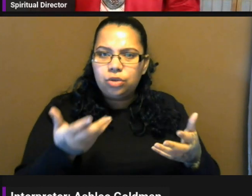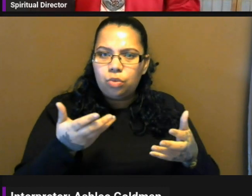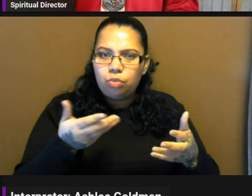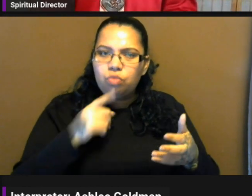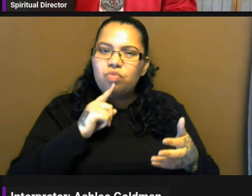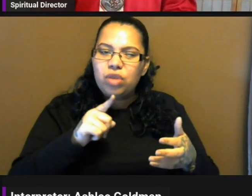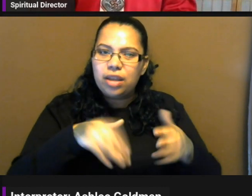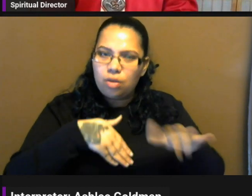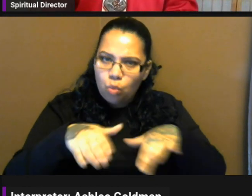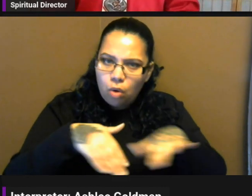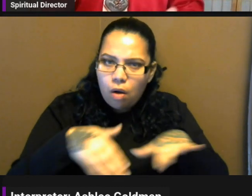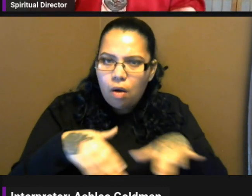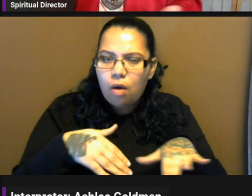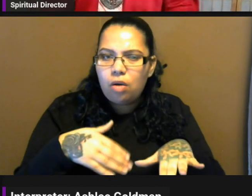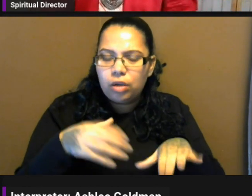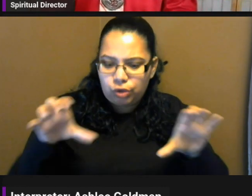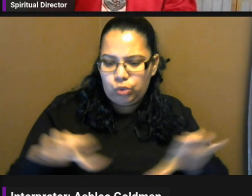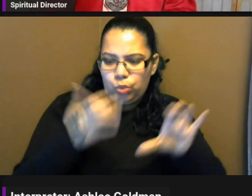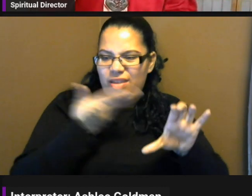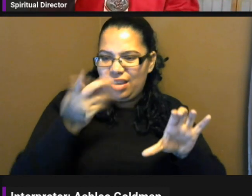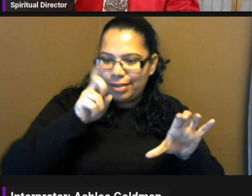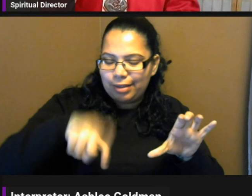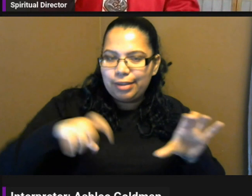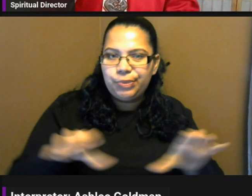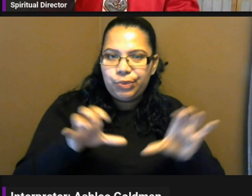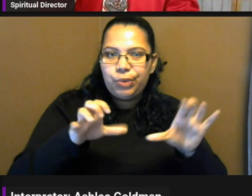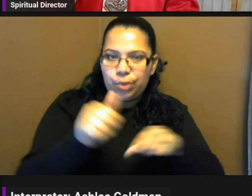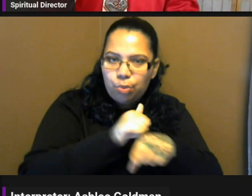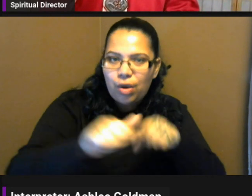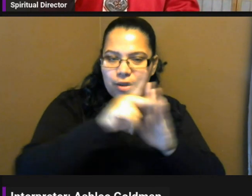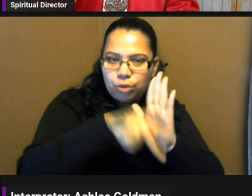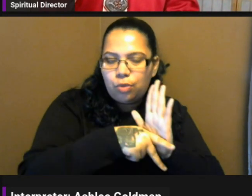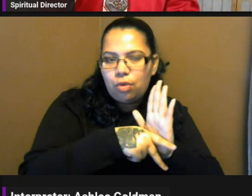the walk, to practice principle?